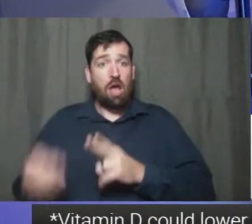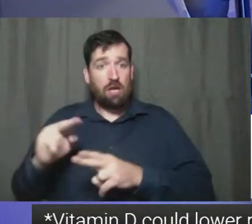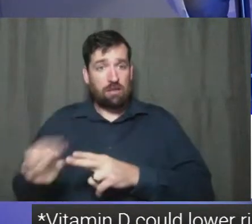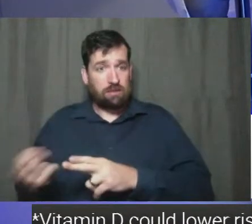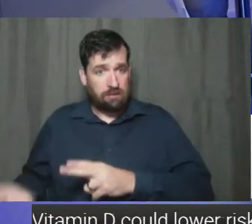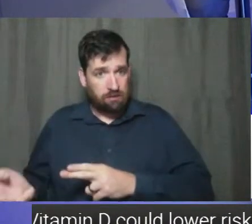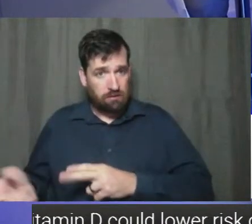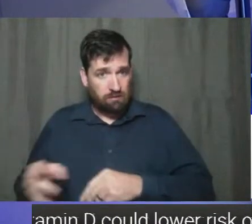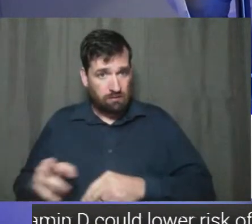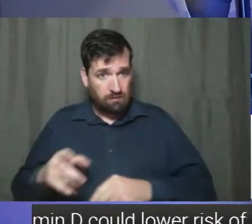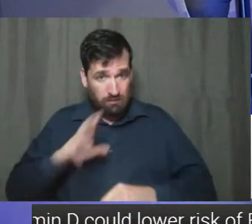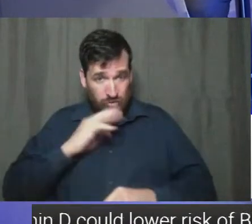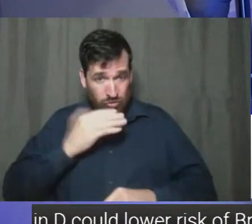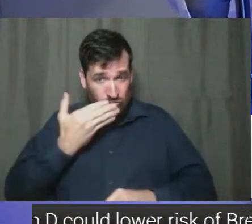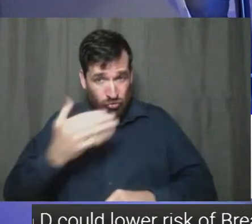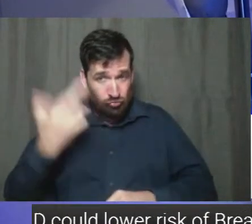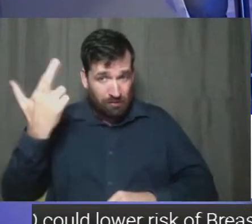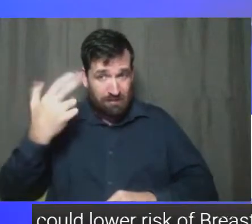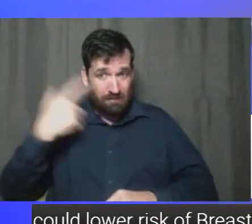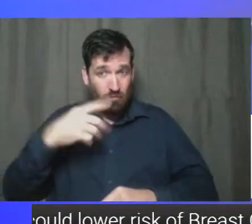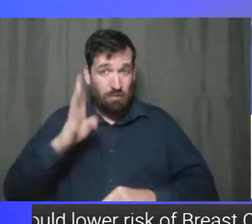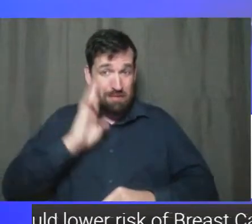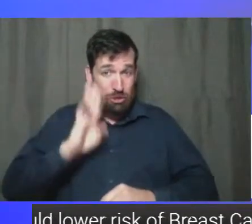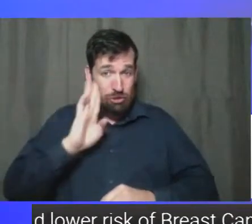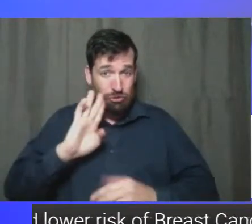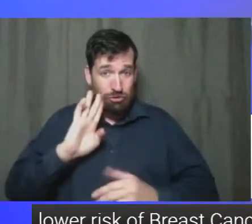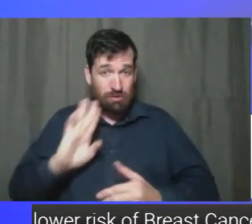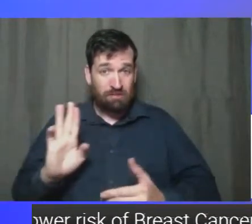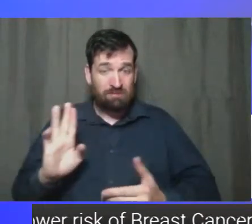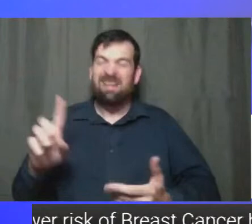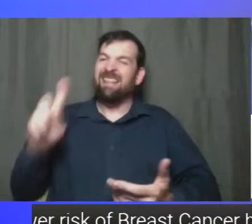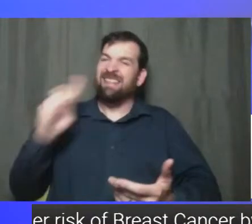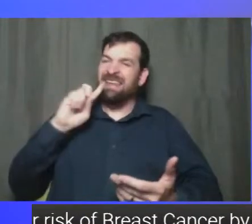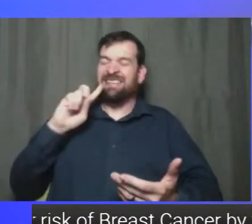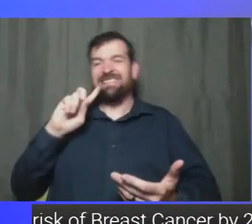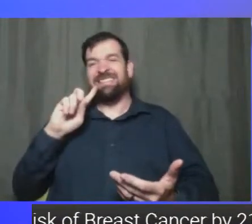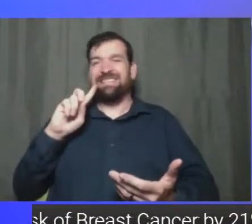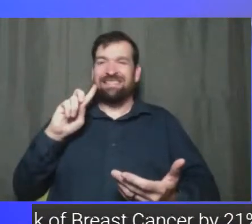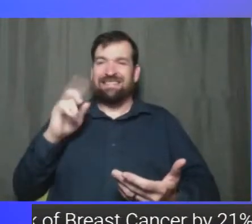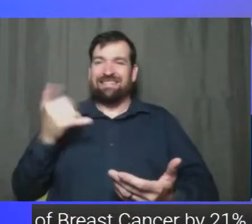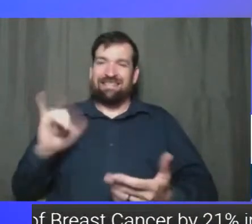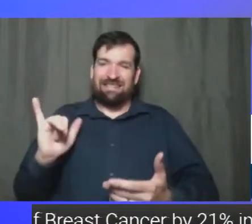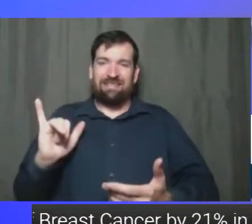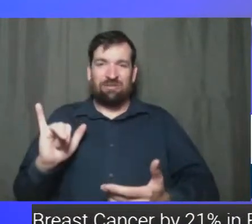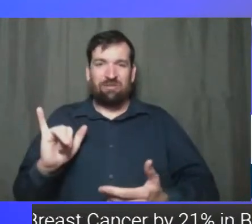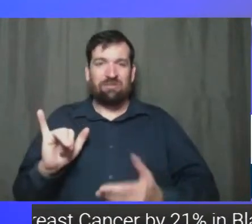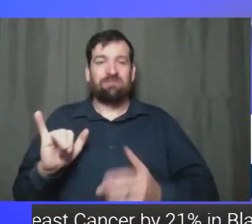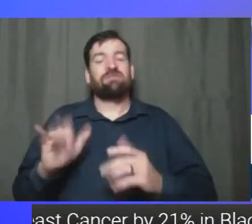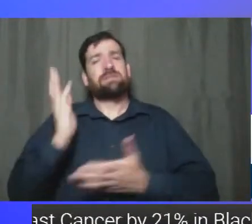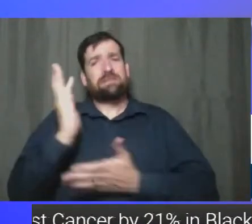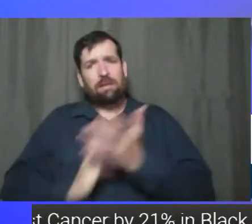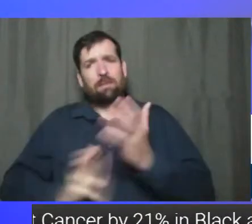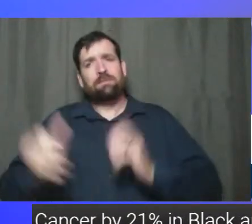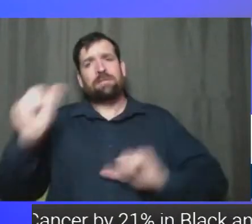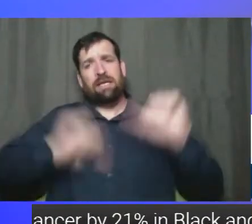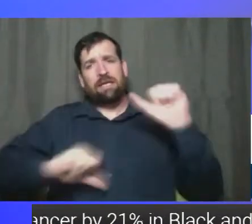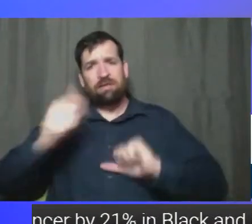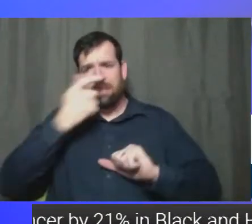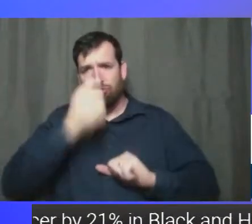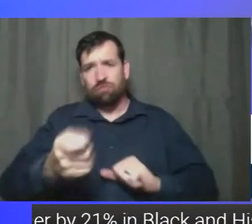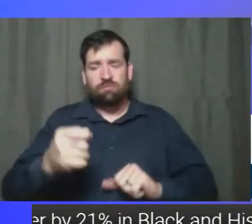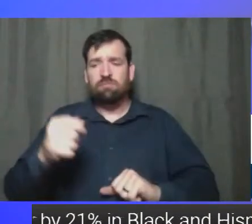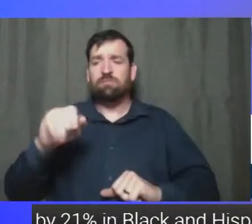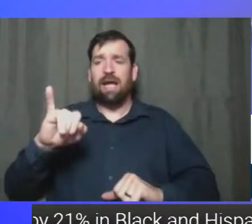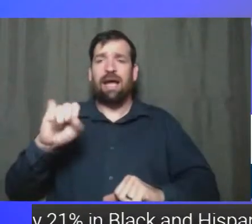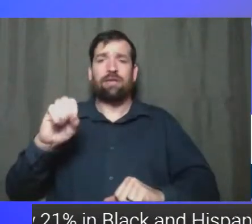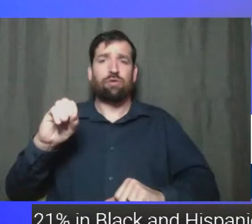enough reason to grab a cold one after a workout? I still think it's a little bit of a stretch, Okay. but absolutely there's some scientific interest in isohumalones. Some